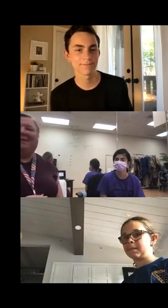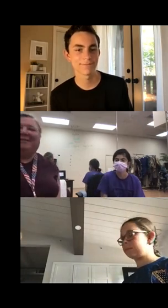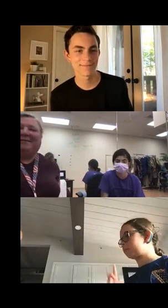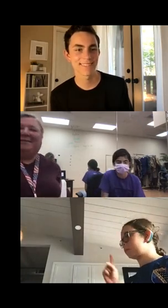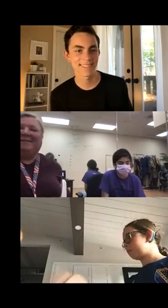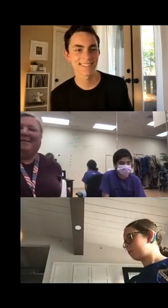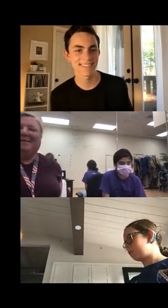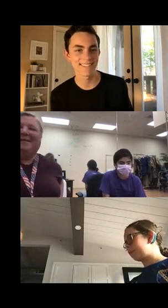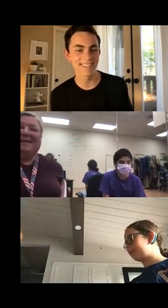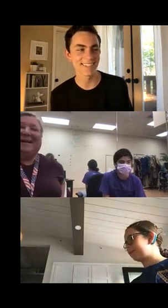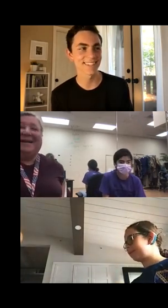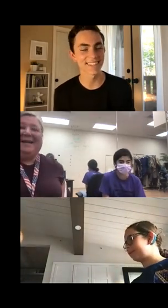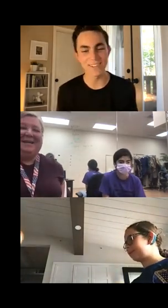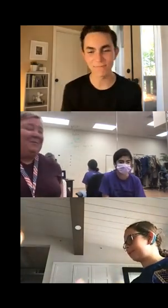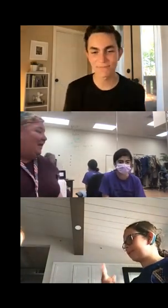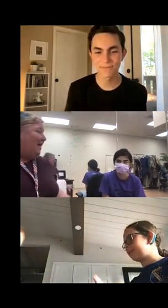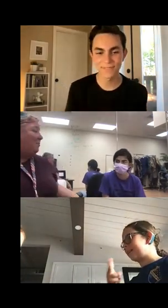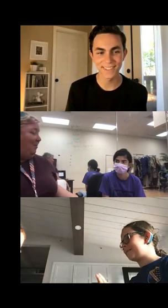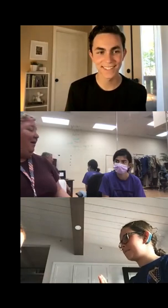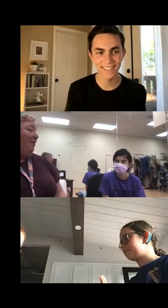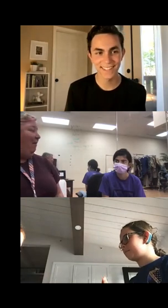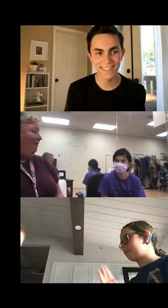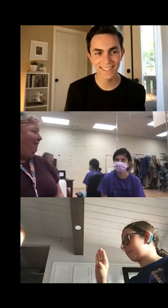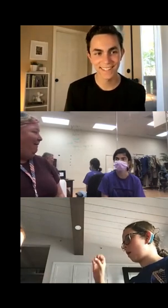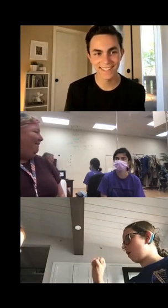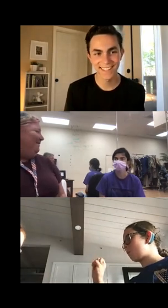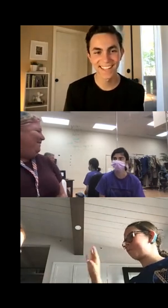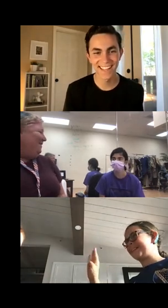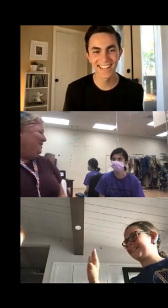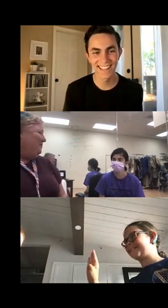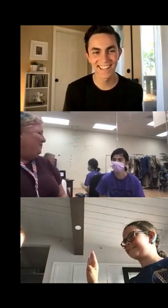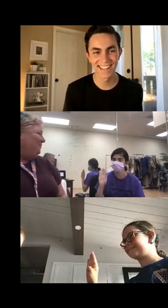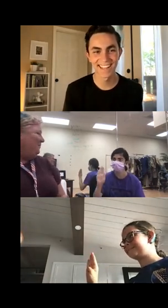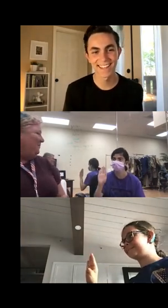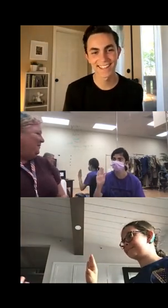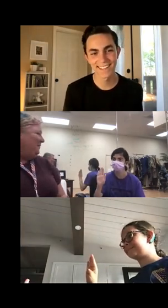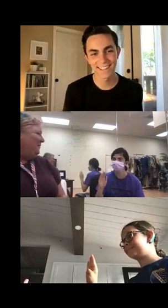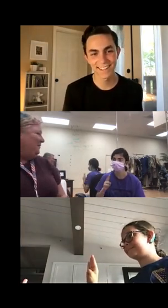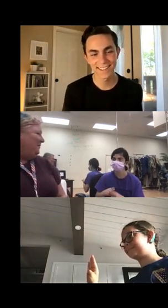Okay. I got it. Want to ask me my name?